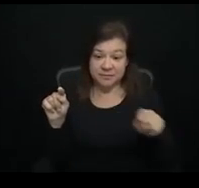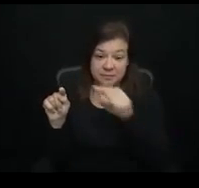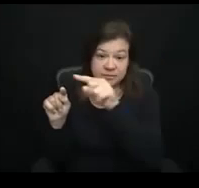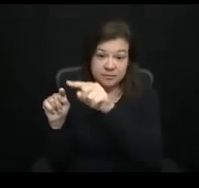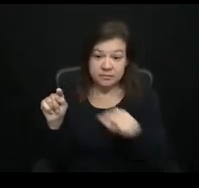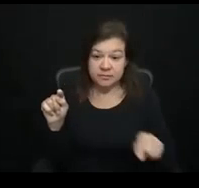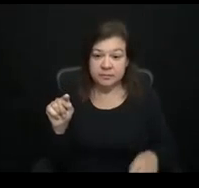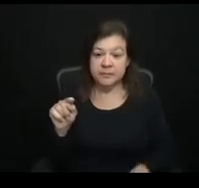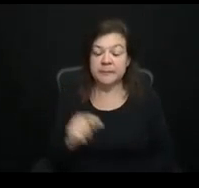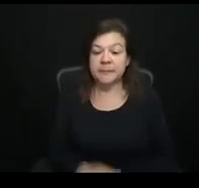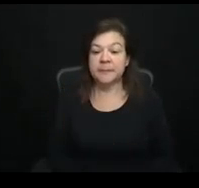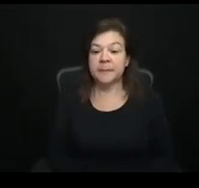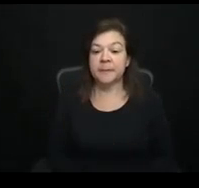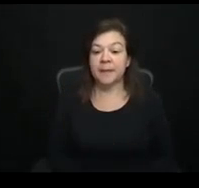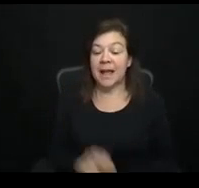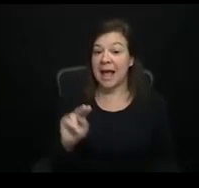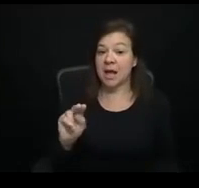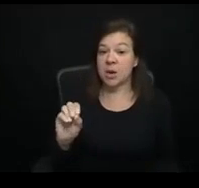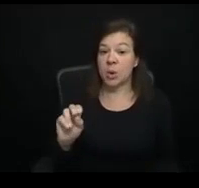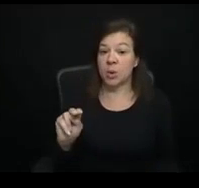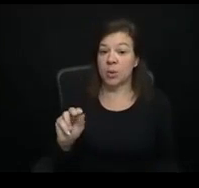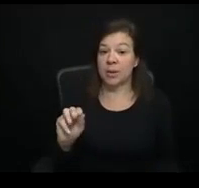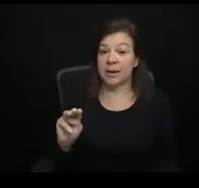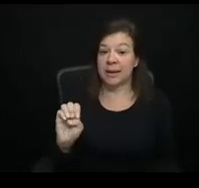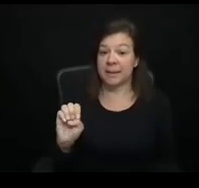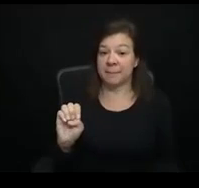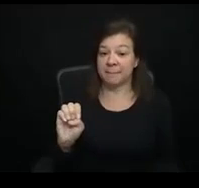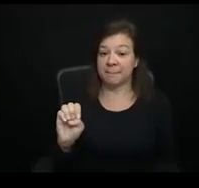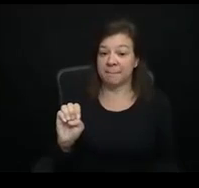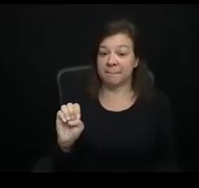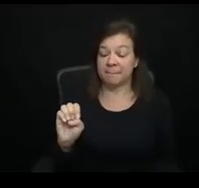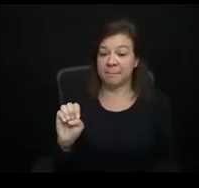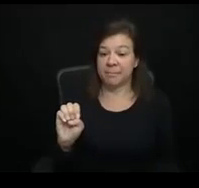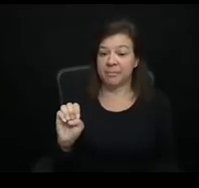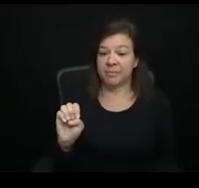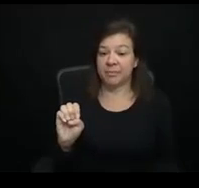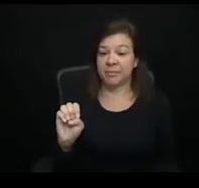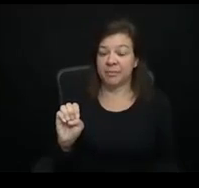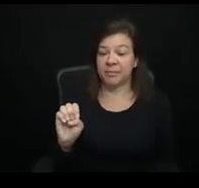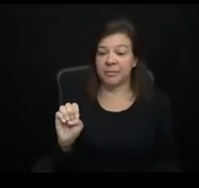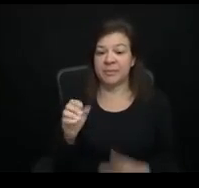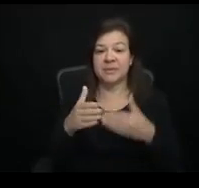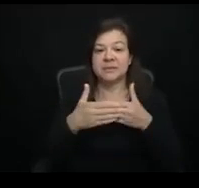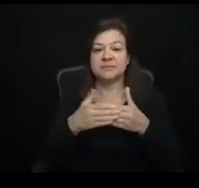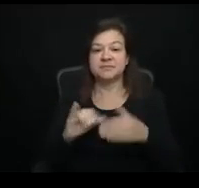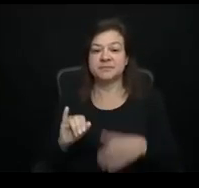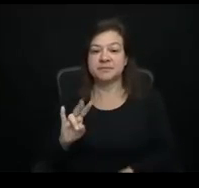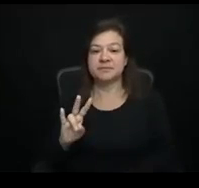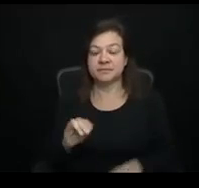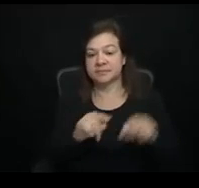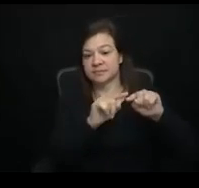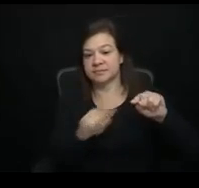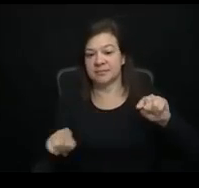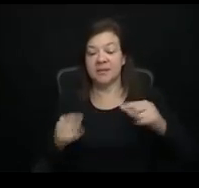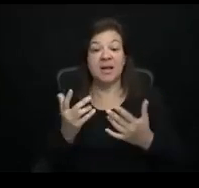here at No Name, right here at No Name along I-70, you can see where the fire never made it